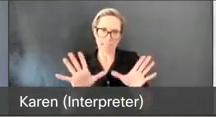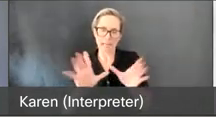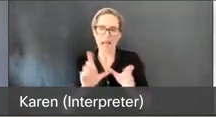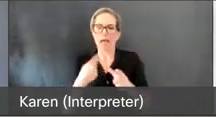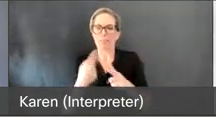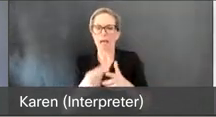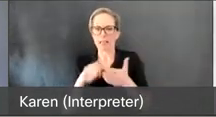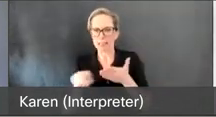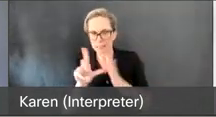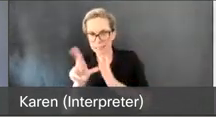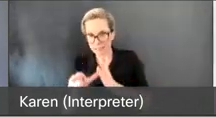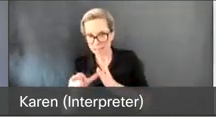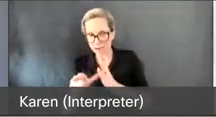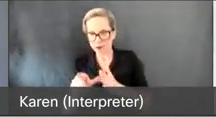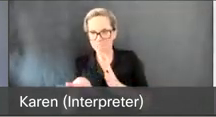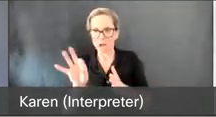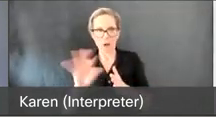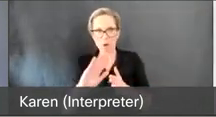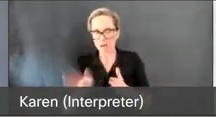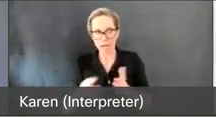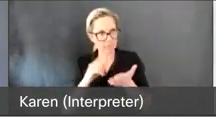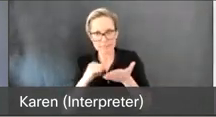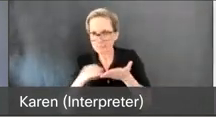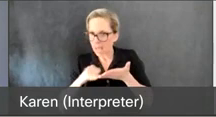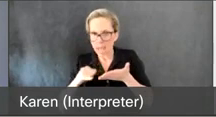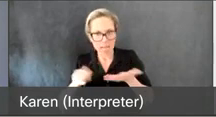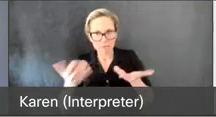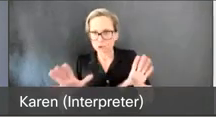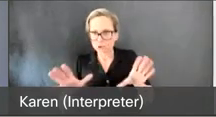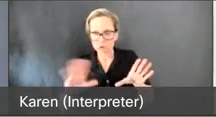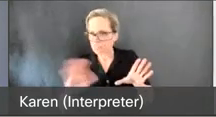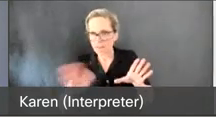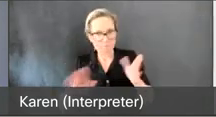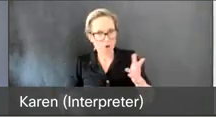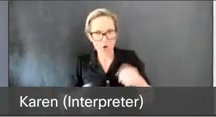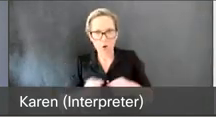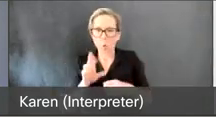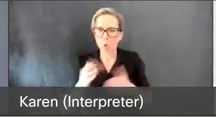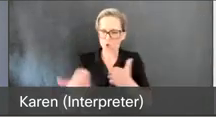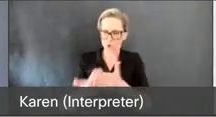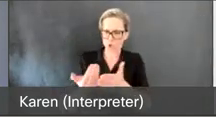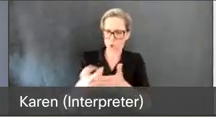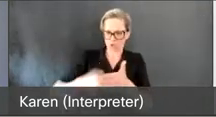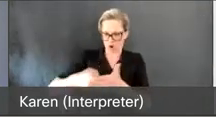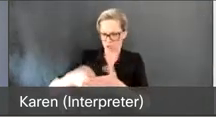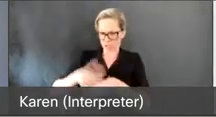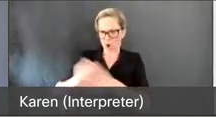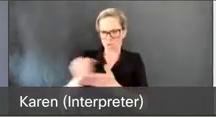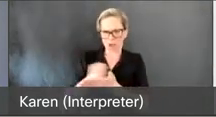out inspections didn't happen, or all of a sudden all these new charges crop up on their credit